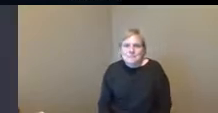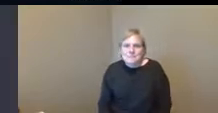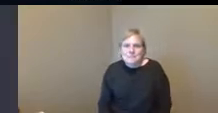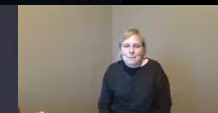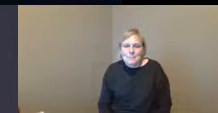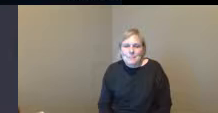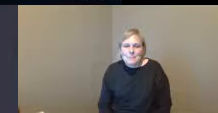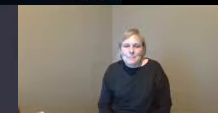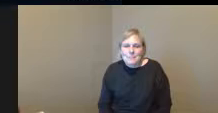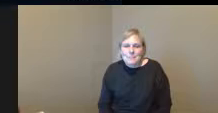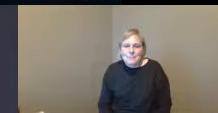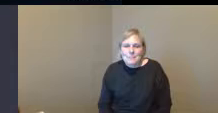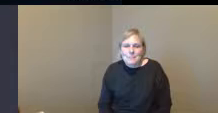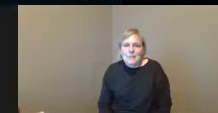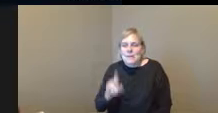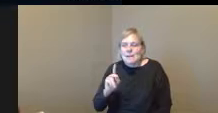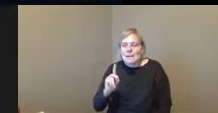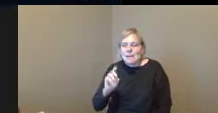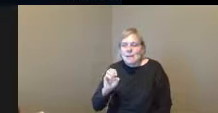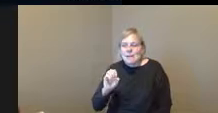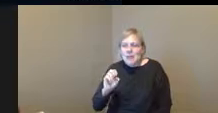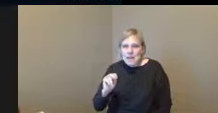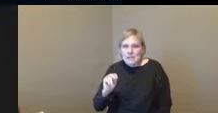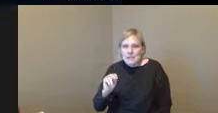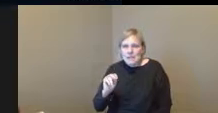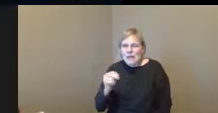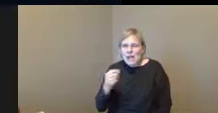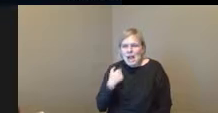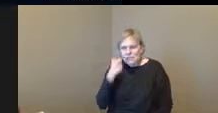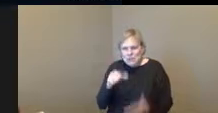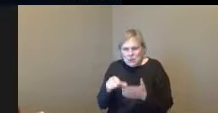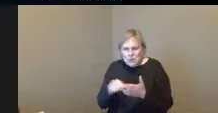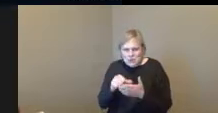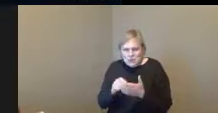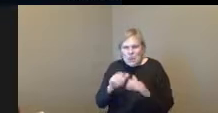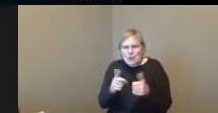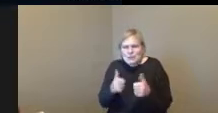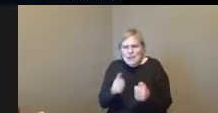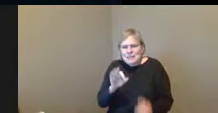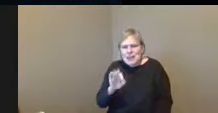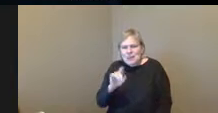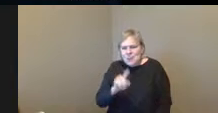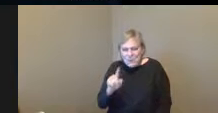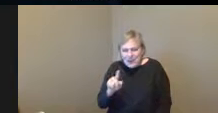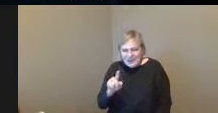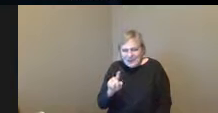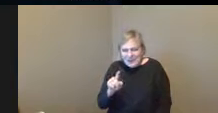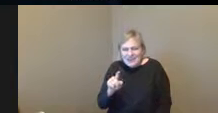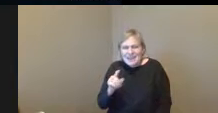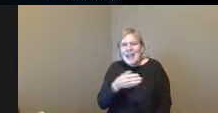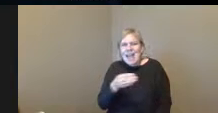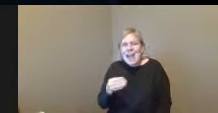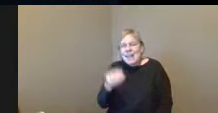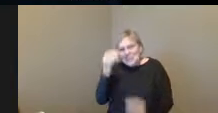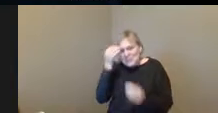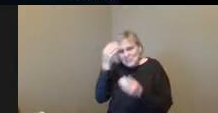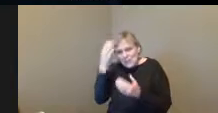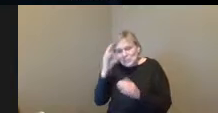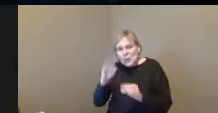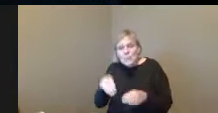And this is Ken. I also just looked up how to text 911, and the information